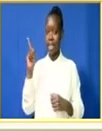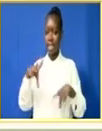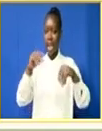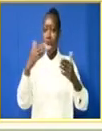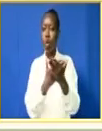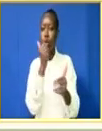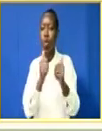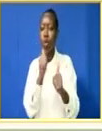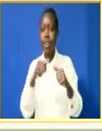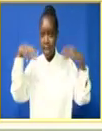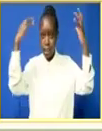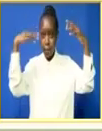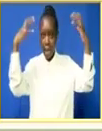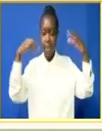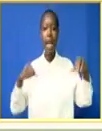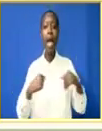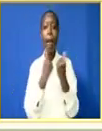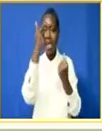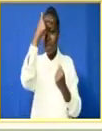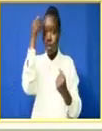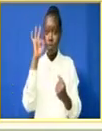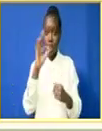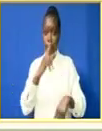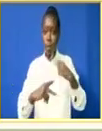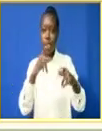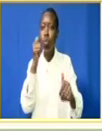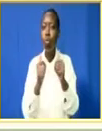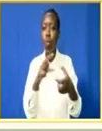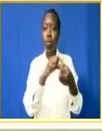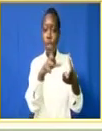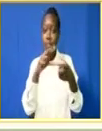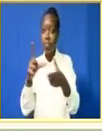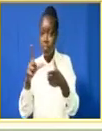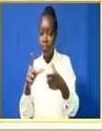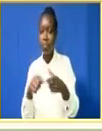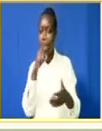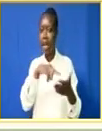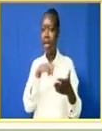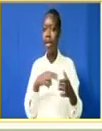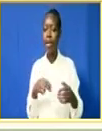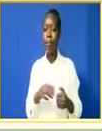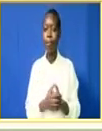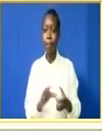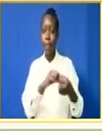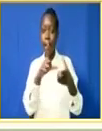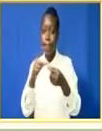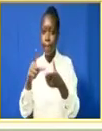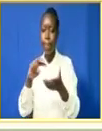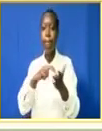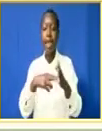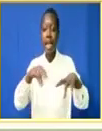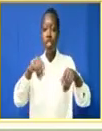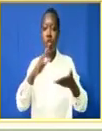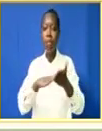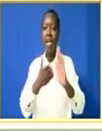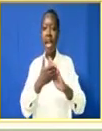we have said it occurs due to those three processes. Yes. Detachment. Where? Read for us. What is detachment? The soil becomes loose and